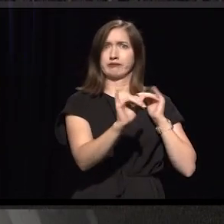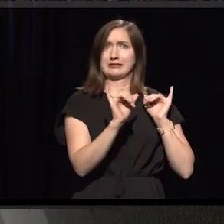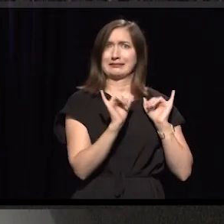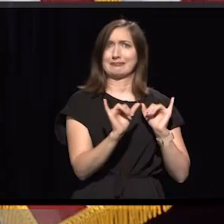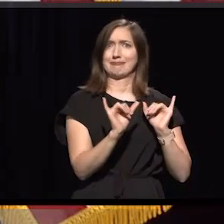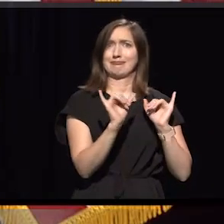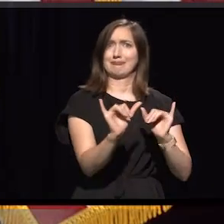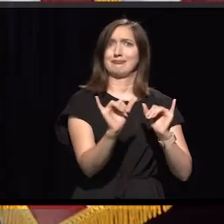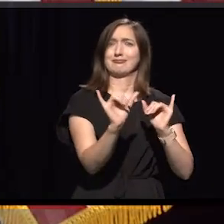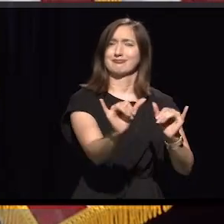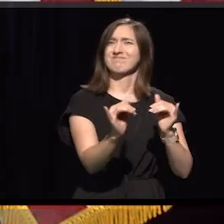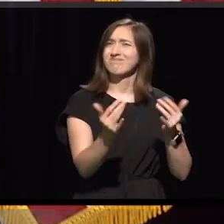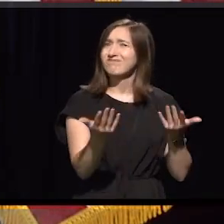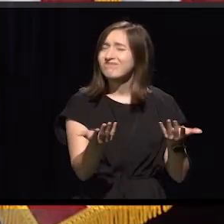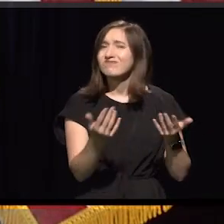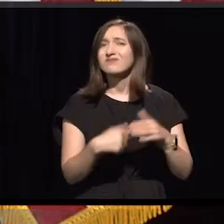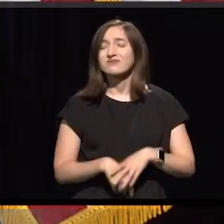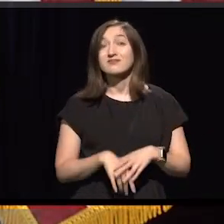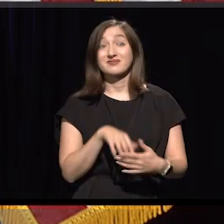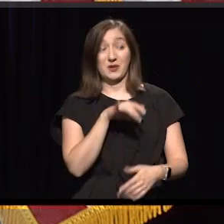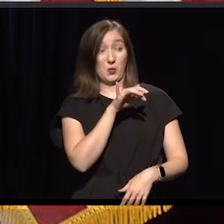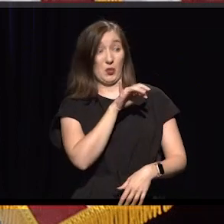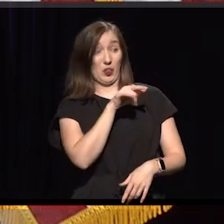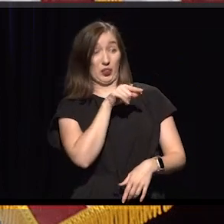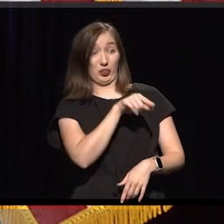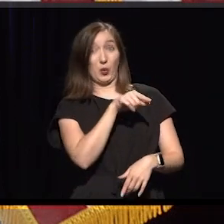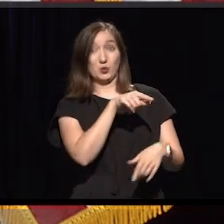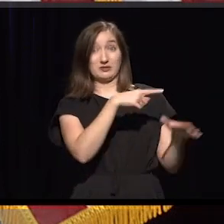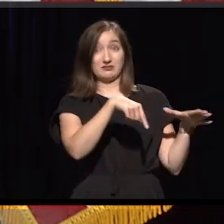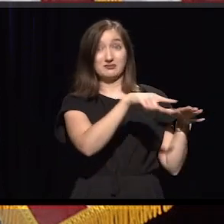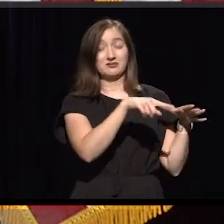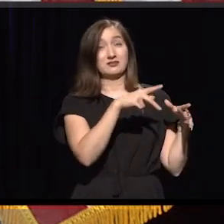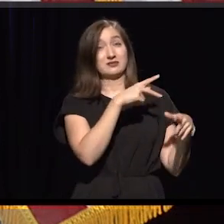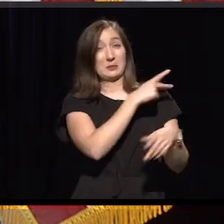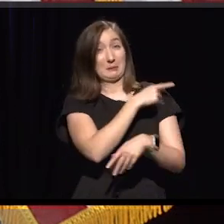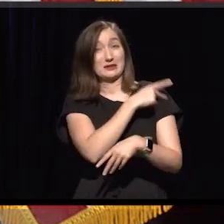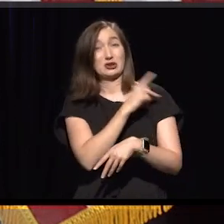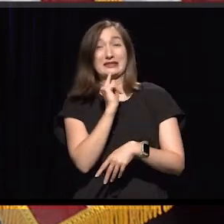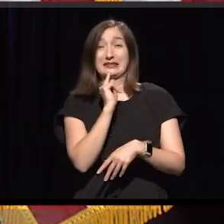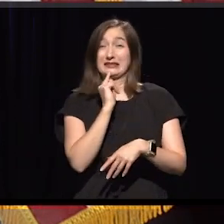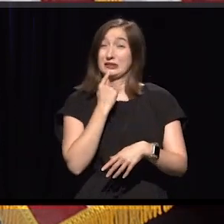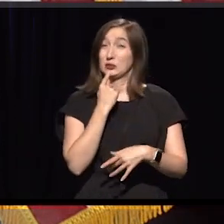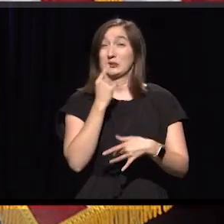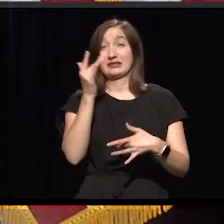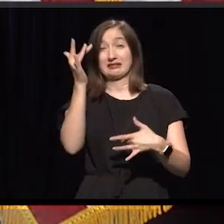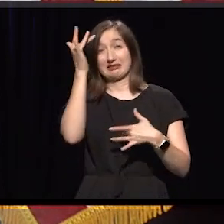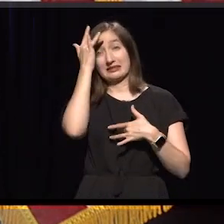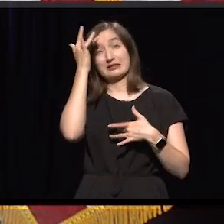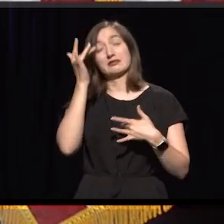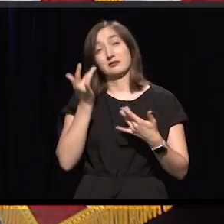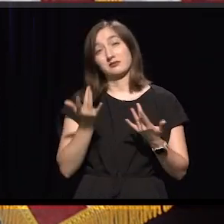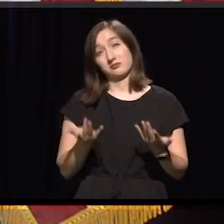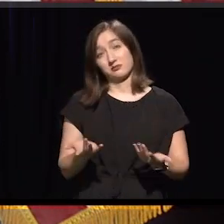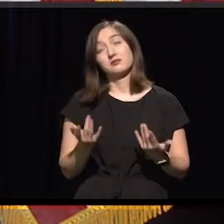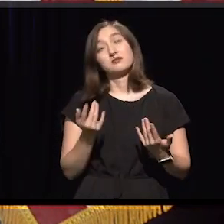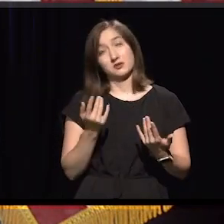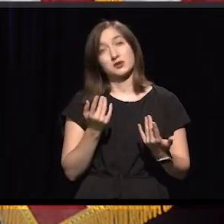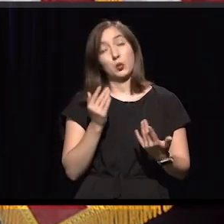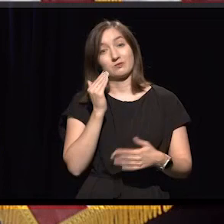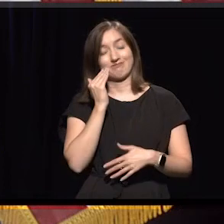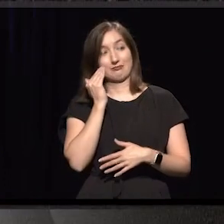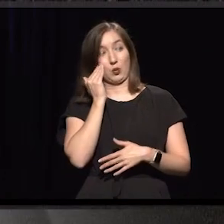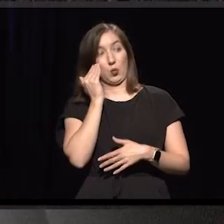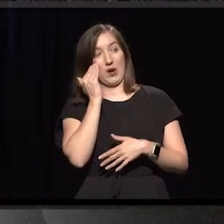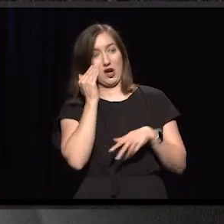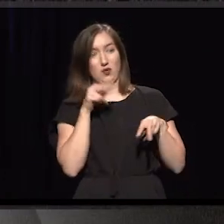And as you know, those are the most acute patients that we're taking care of, the ones that are most seriously ill. So that's something that we're very aware of.